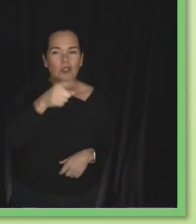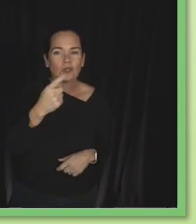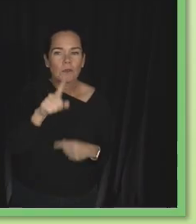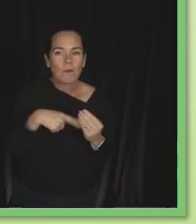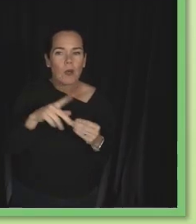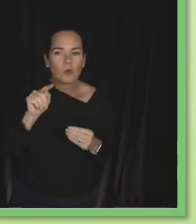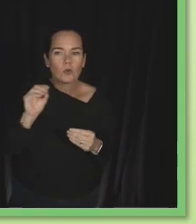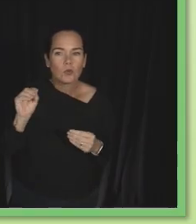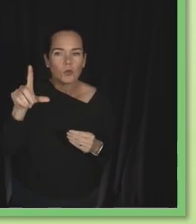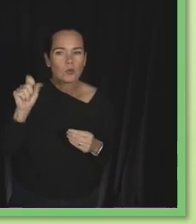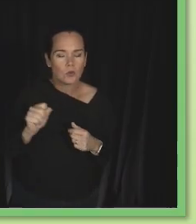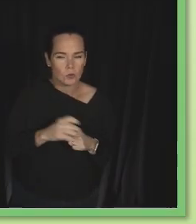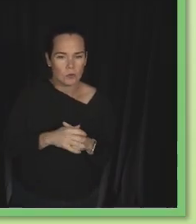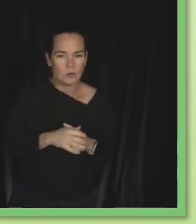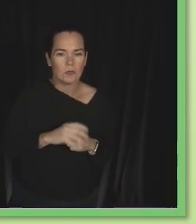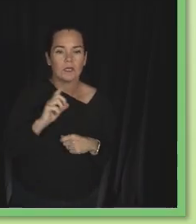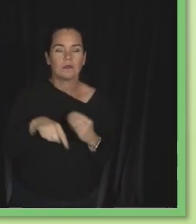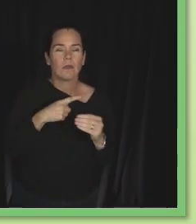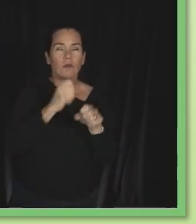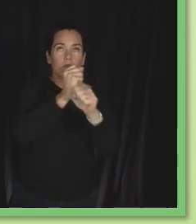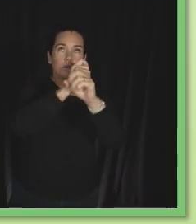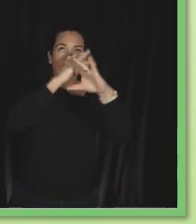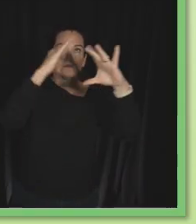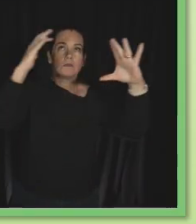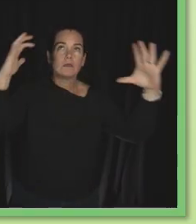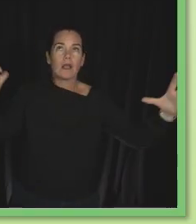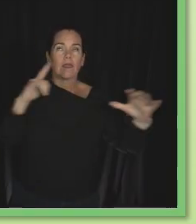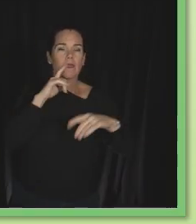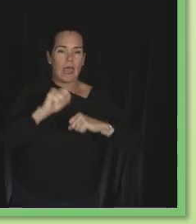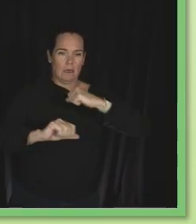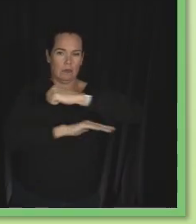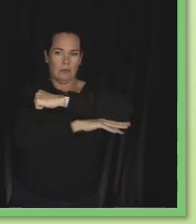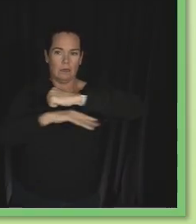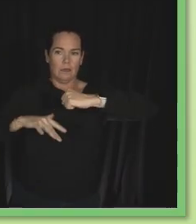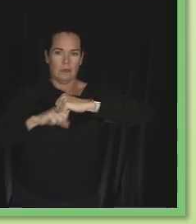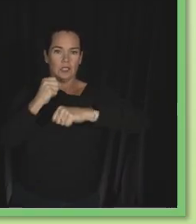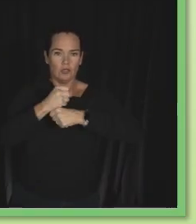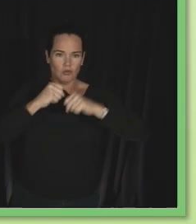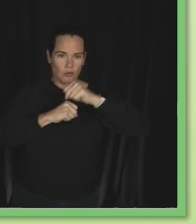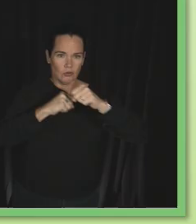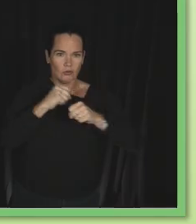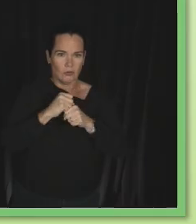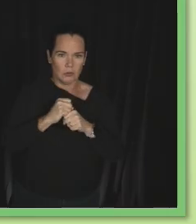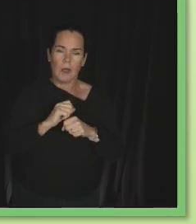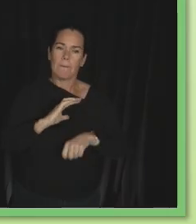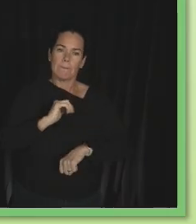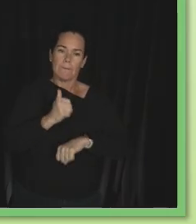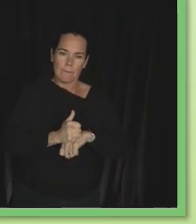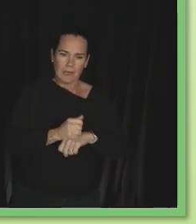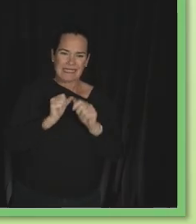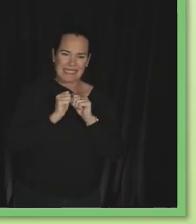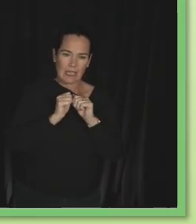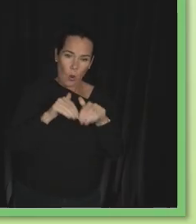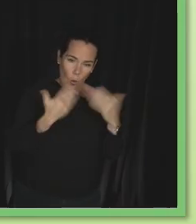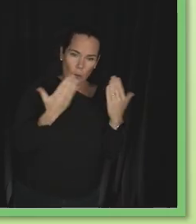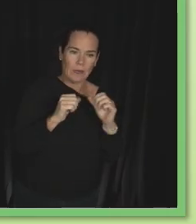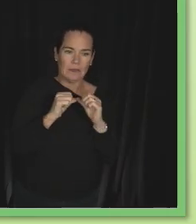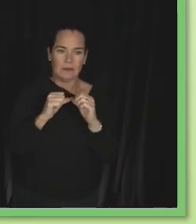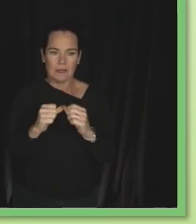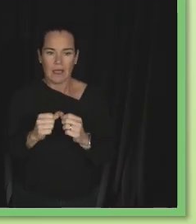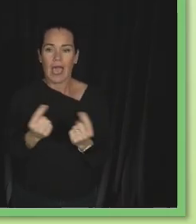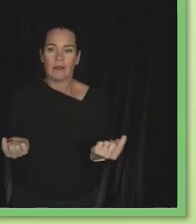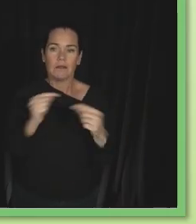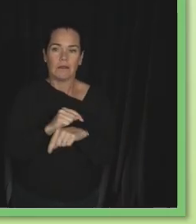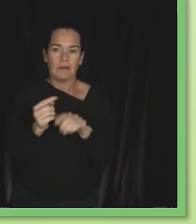about reimagining digital public infrastructure, building open, sustainable, and interoperable solutions so that the governments